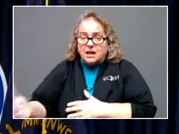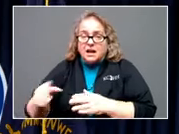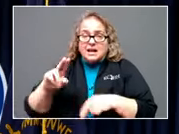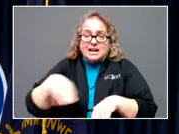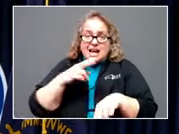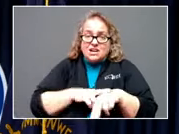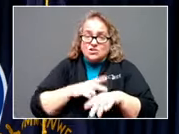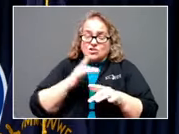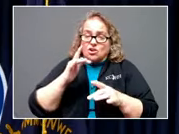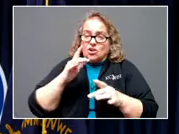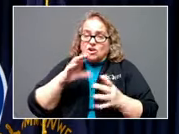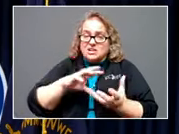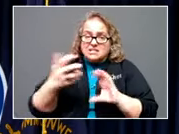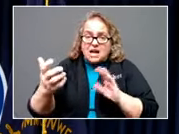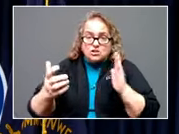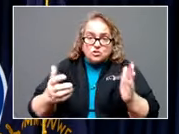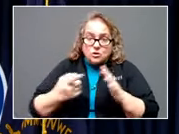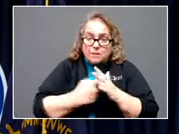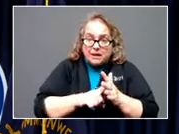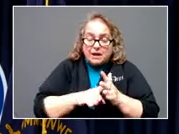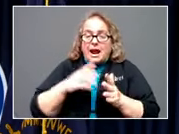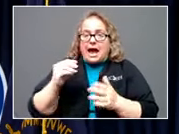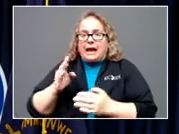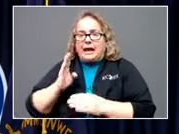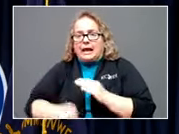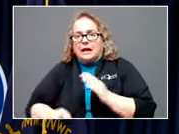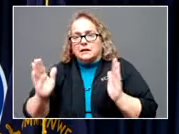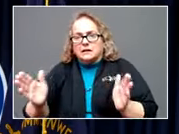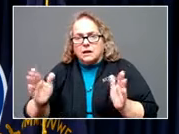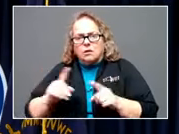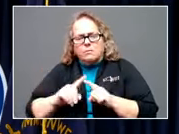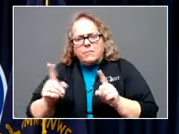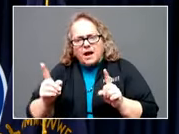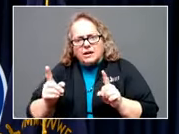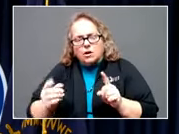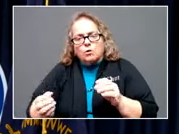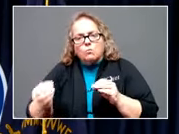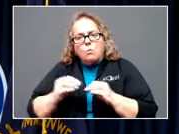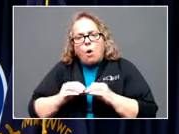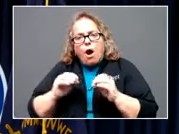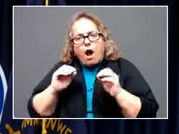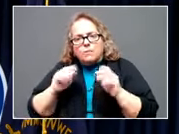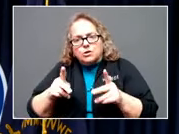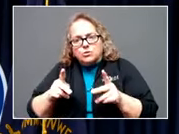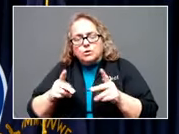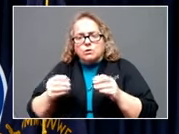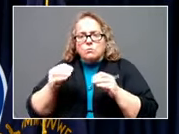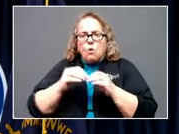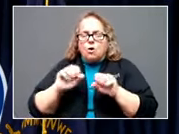that year. Yet more opportunity, more potential prosperity created